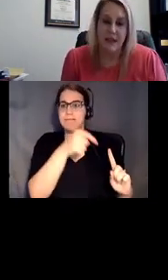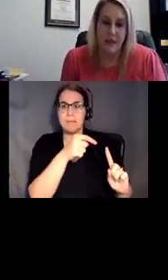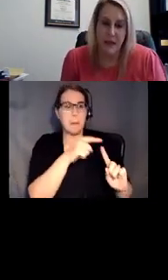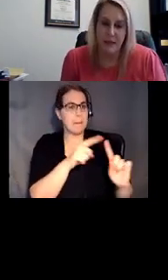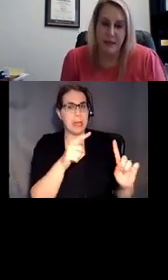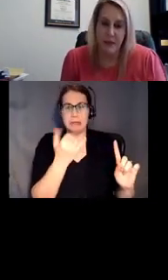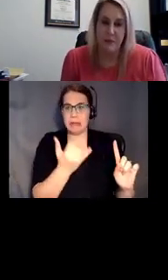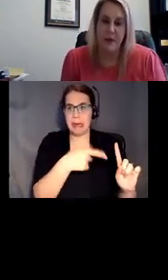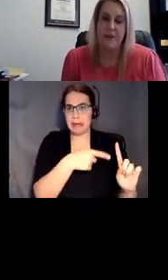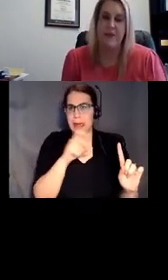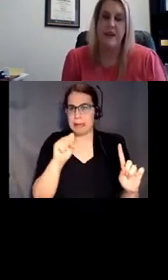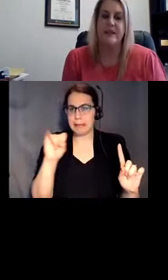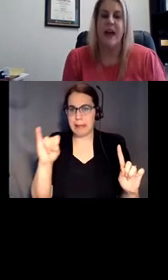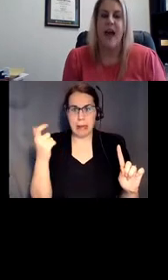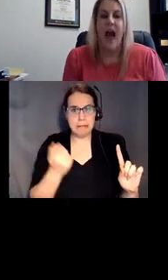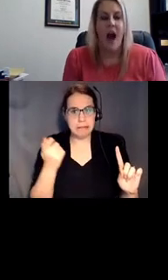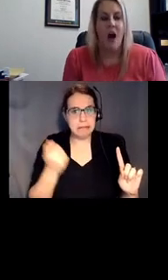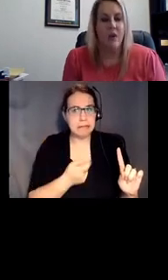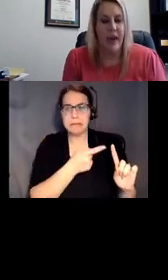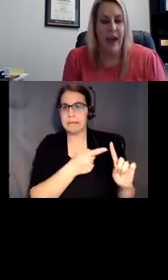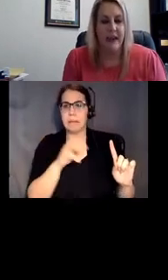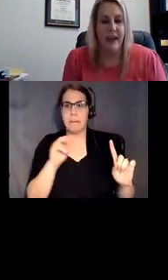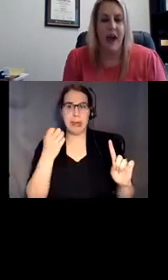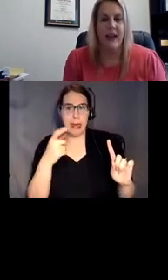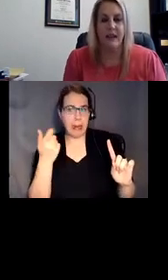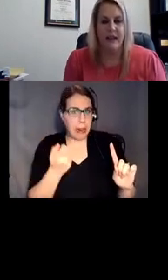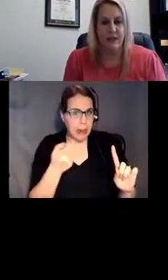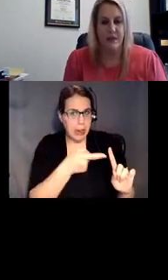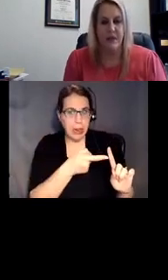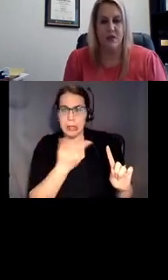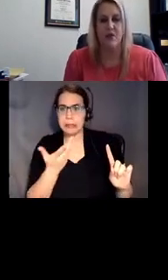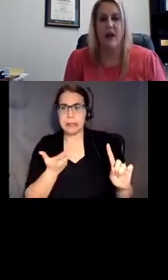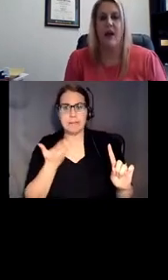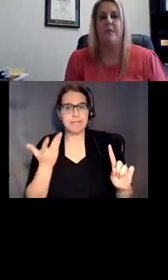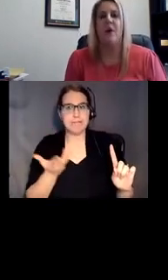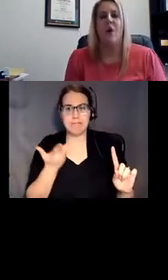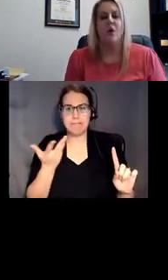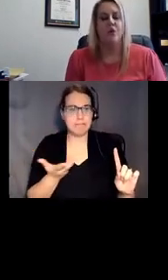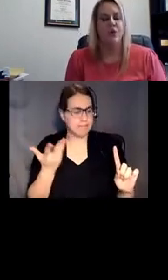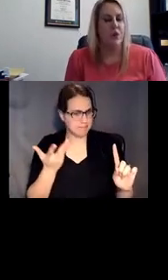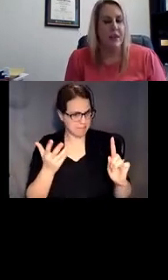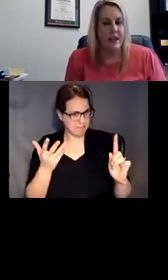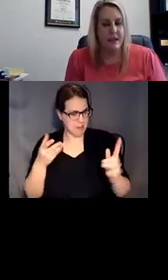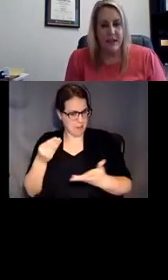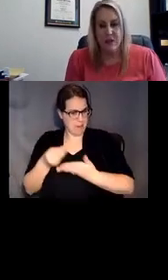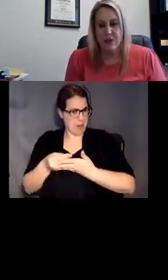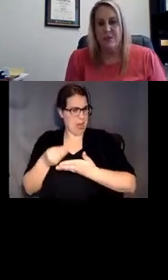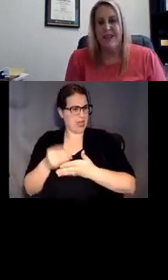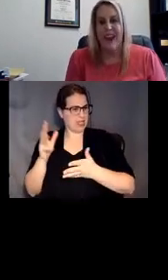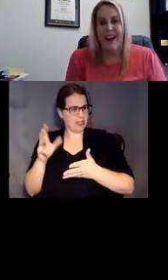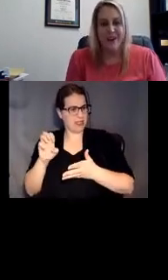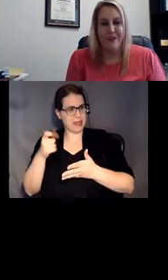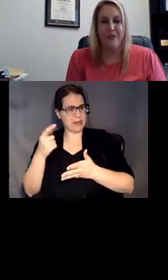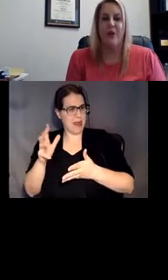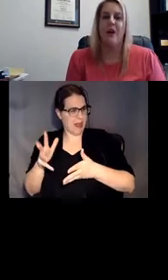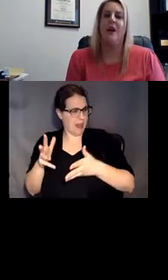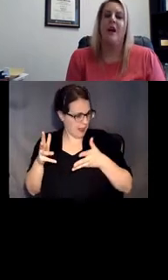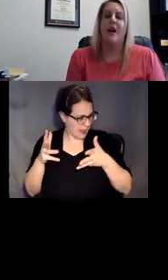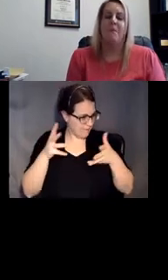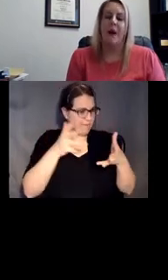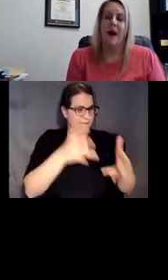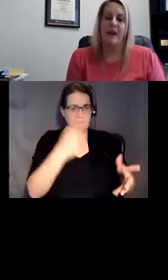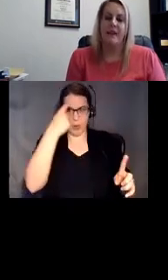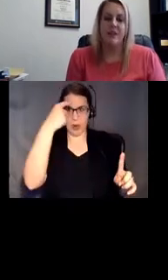receiving asset-based government benefits. How can I leave something to them so that they continue to be cared